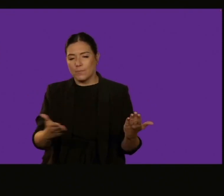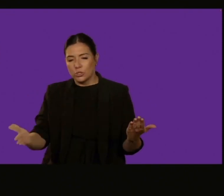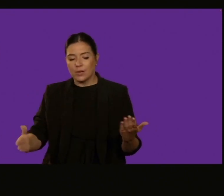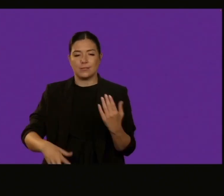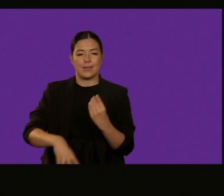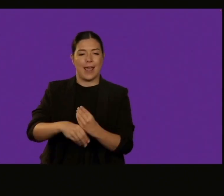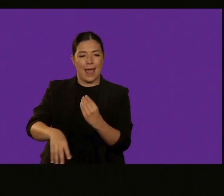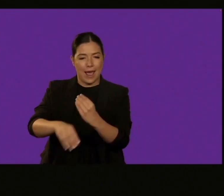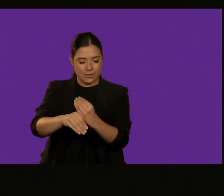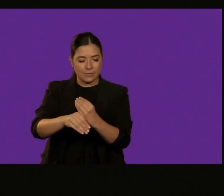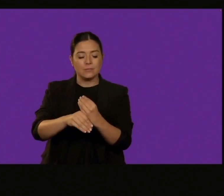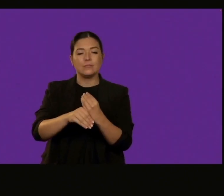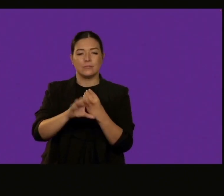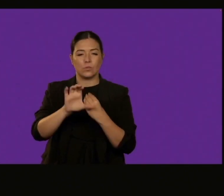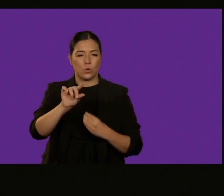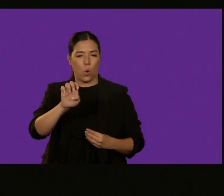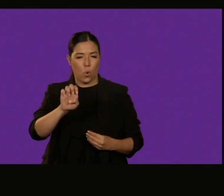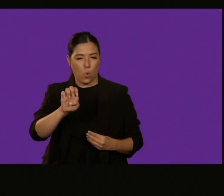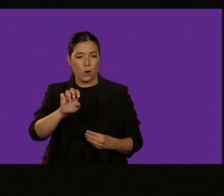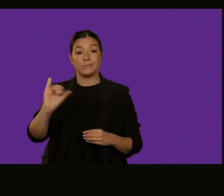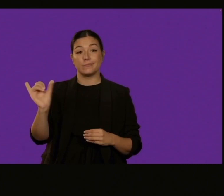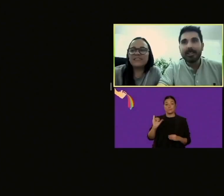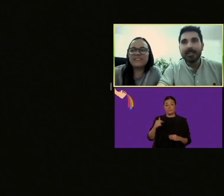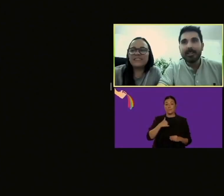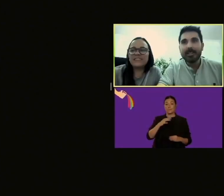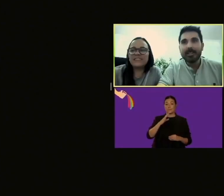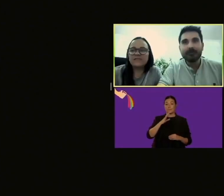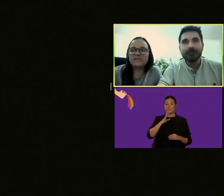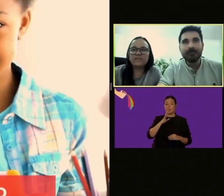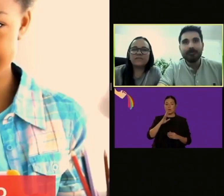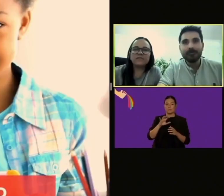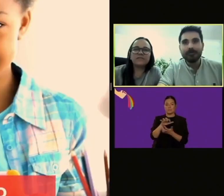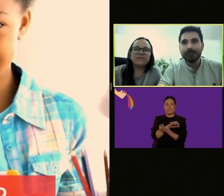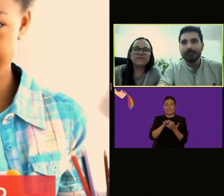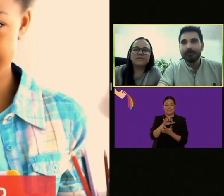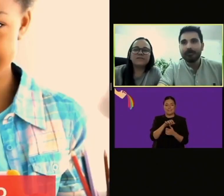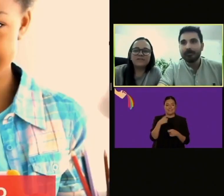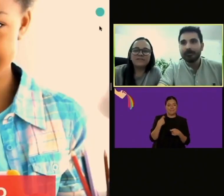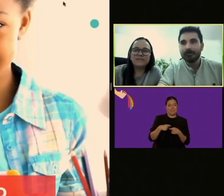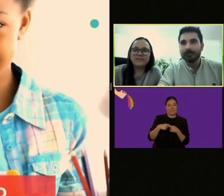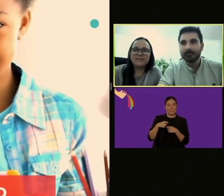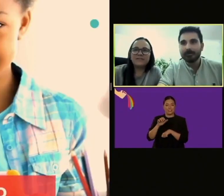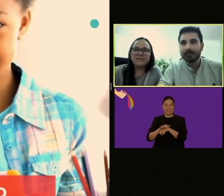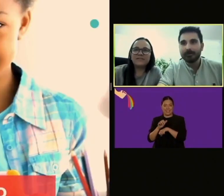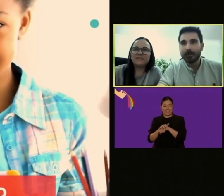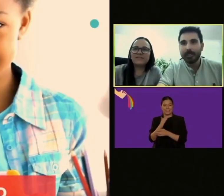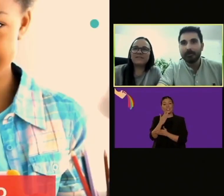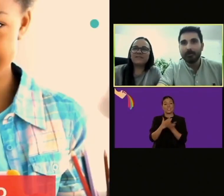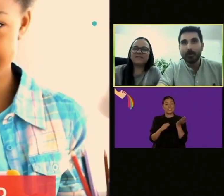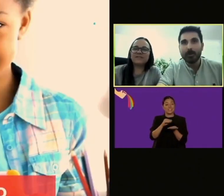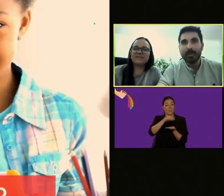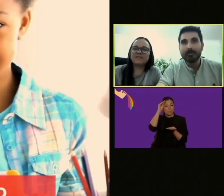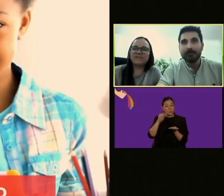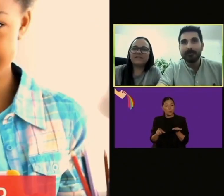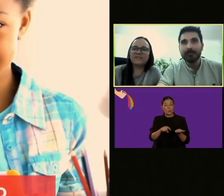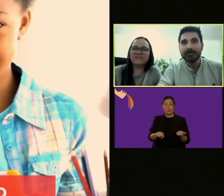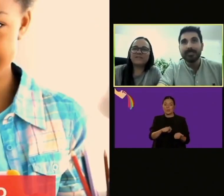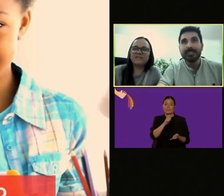presentation. Hello, everyone. Vamos a compartir pantalla. We are going to share our screen first. Ok, ¿pueden